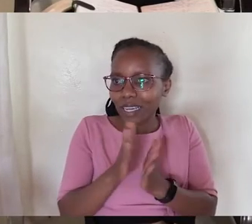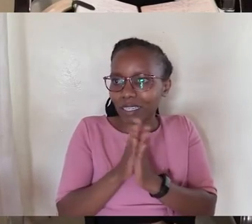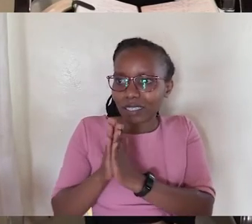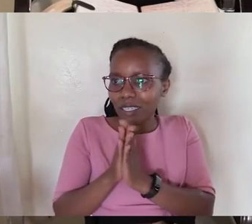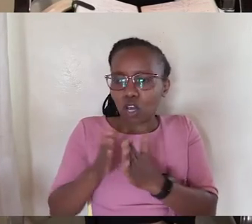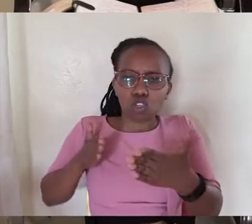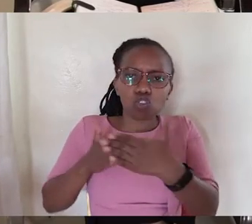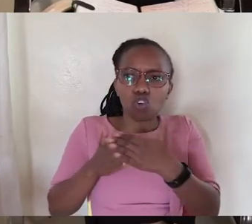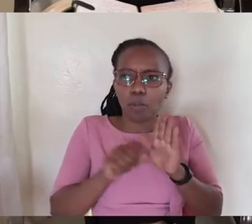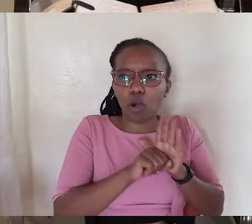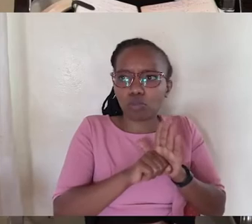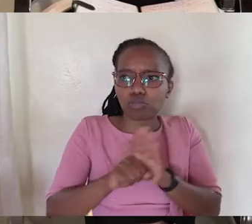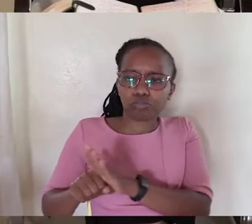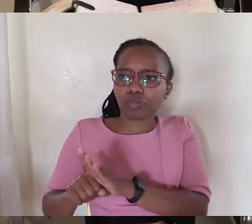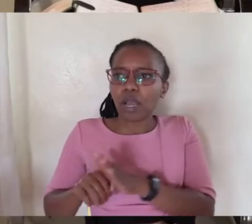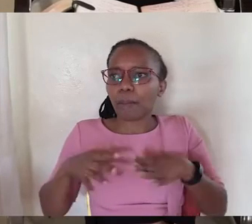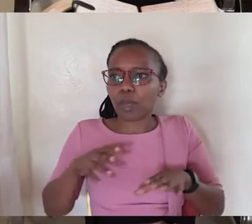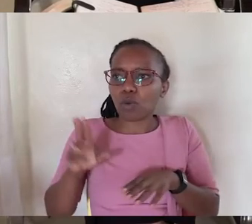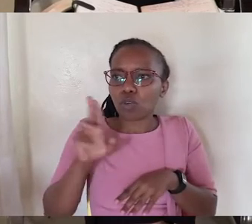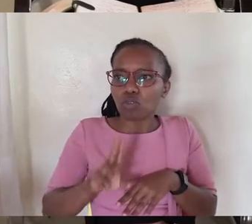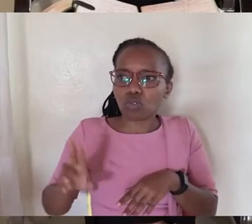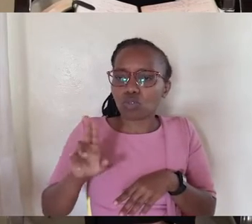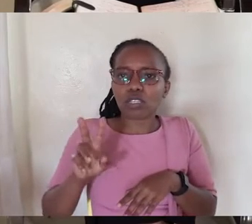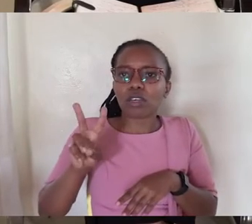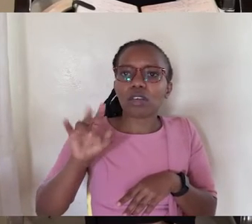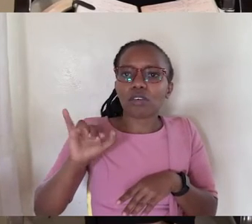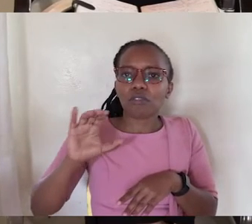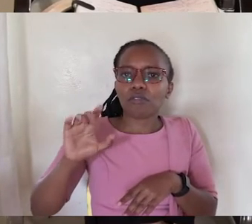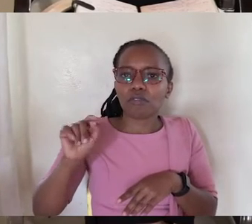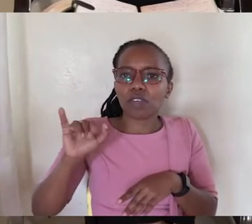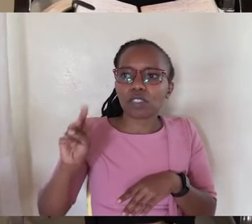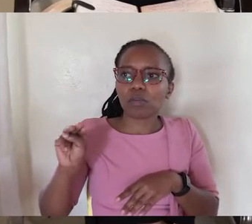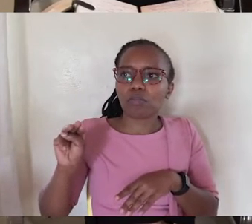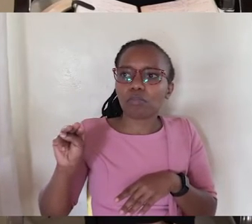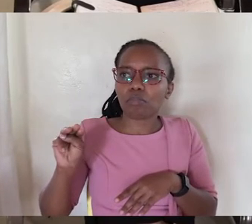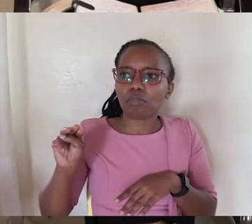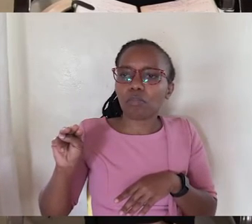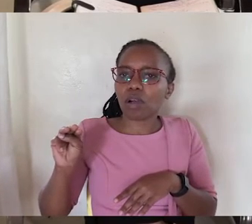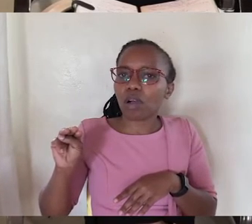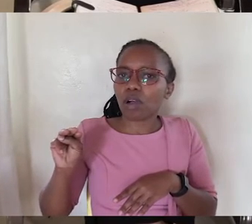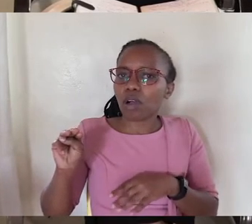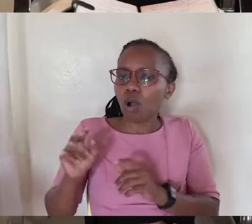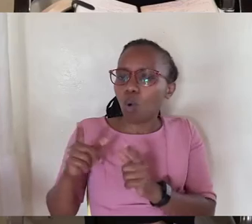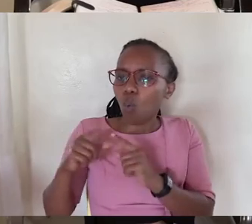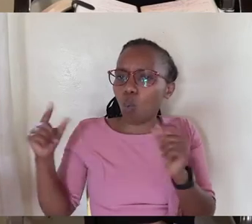stop victimizing people by using the word victim. Use the word survivor. The victims are the ones that are in the mortuary.